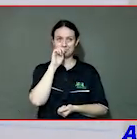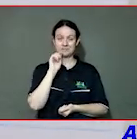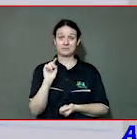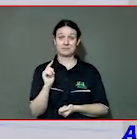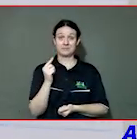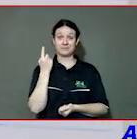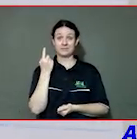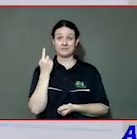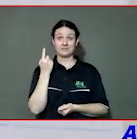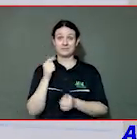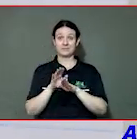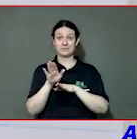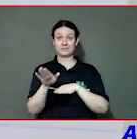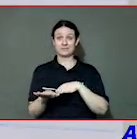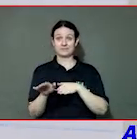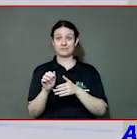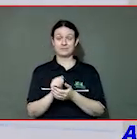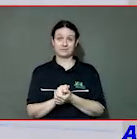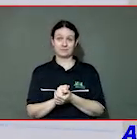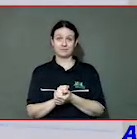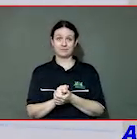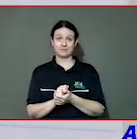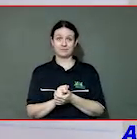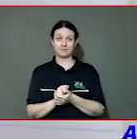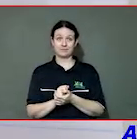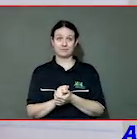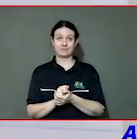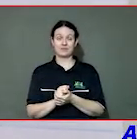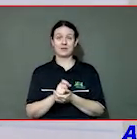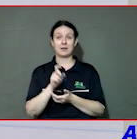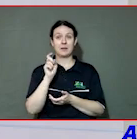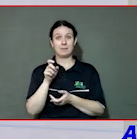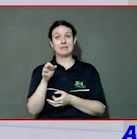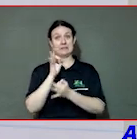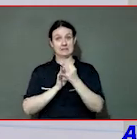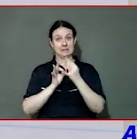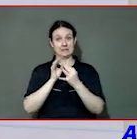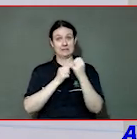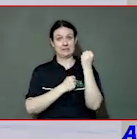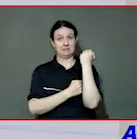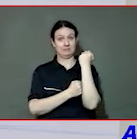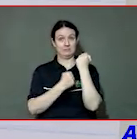firstly, you must explain something to me about the structure.